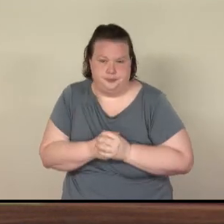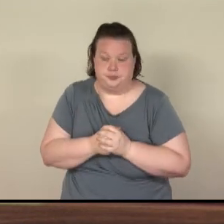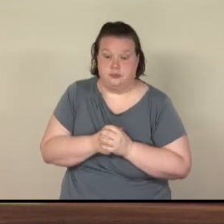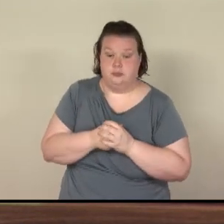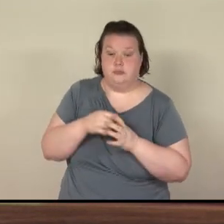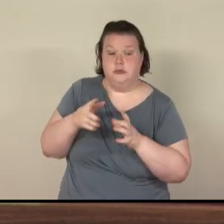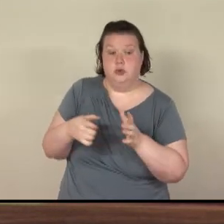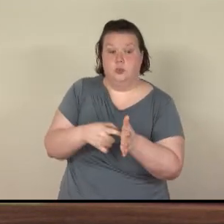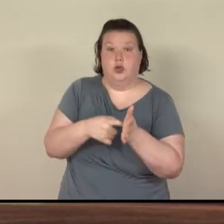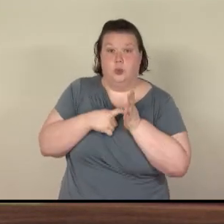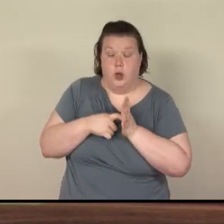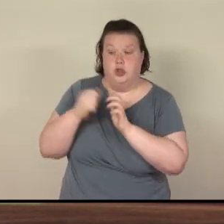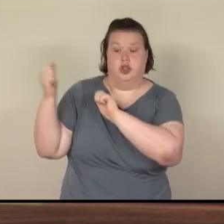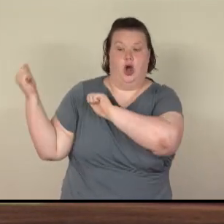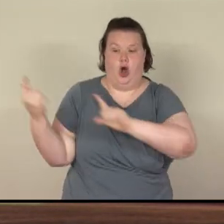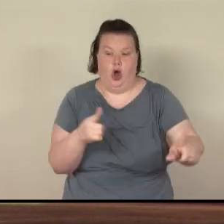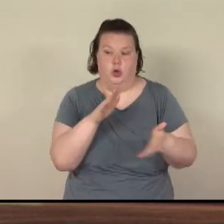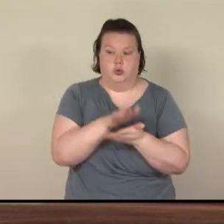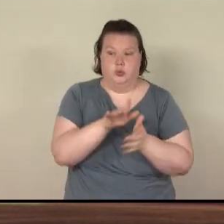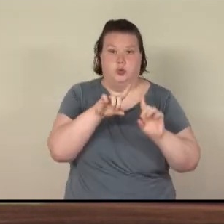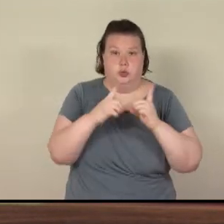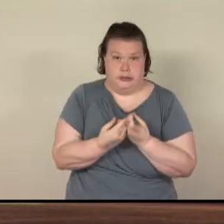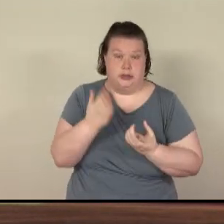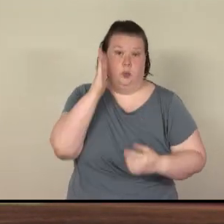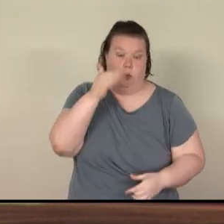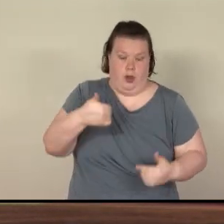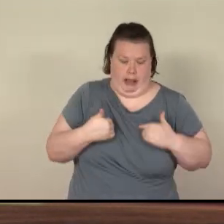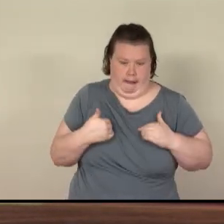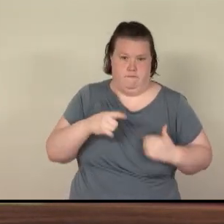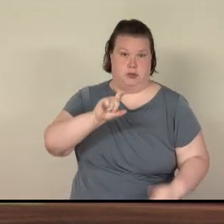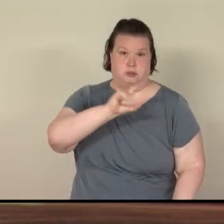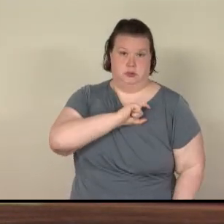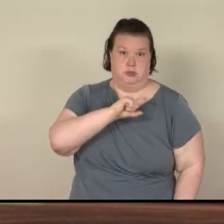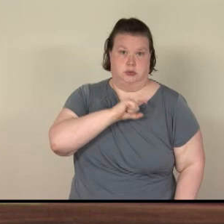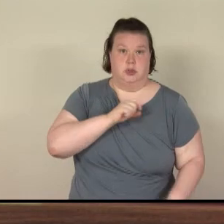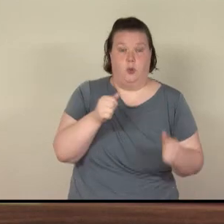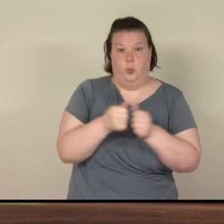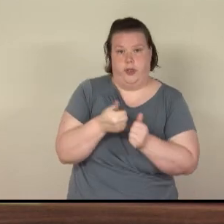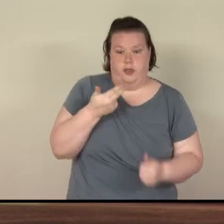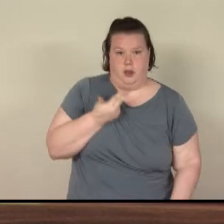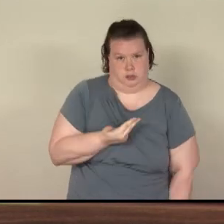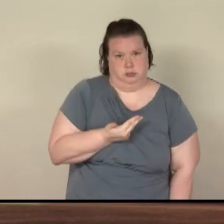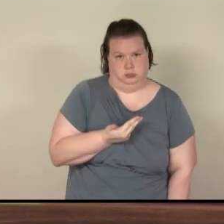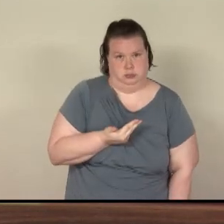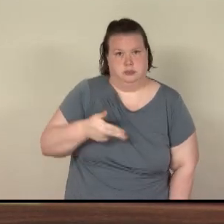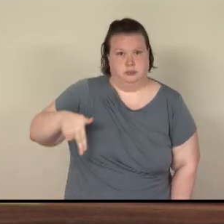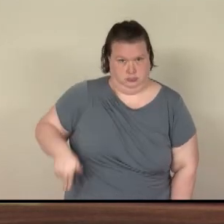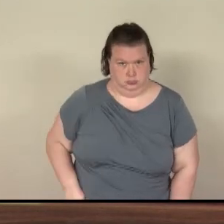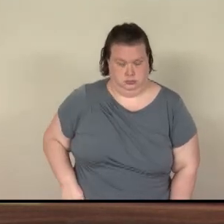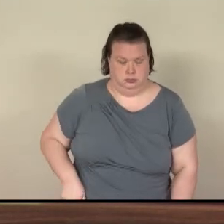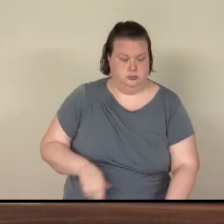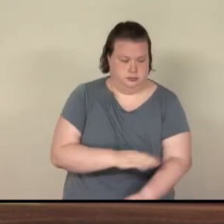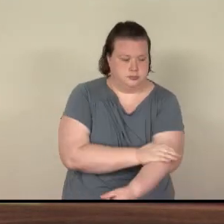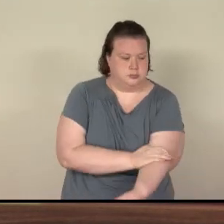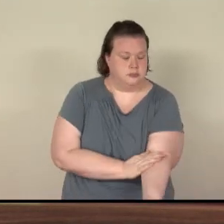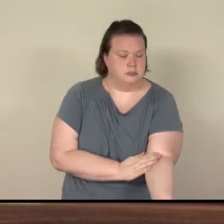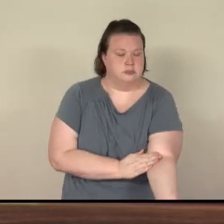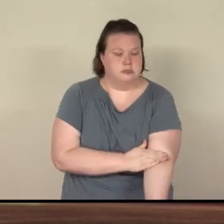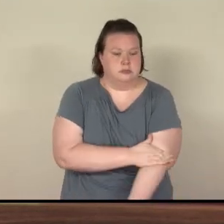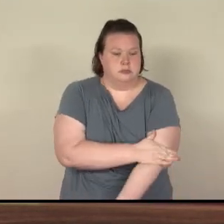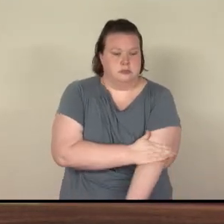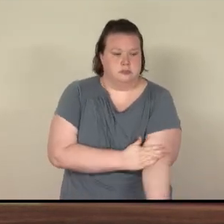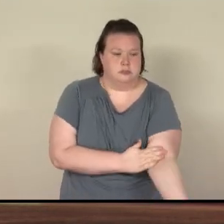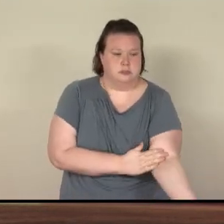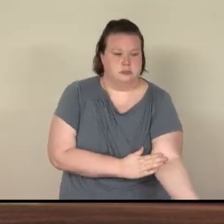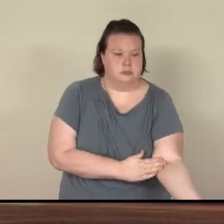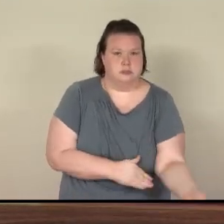every campus all across the state, and then some other things. And that one is